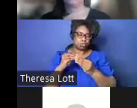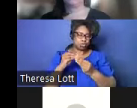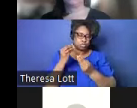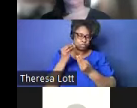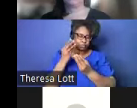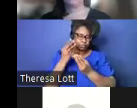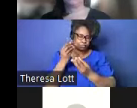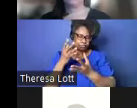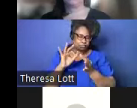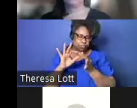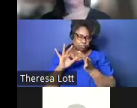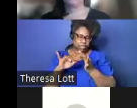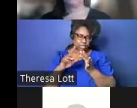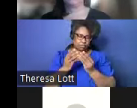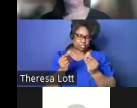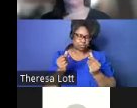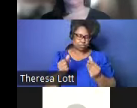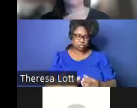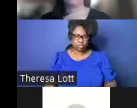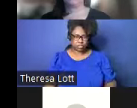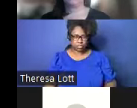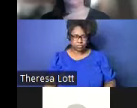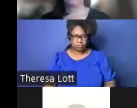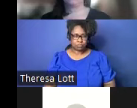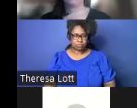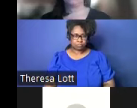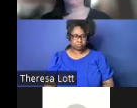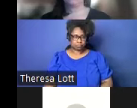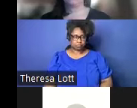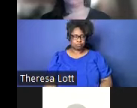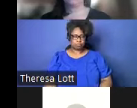solutions. And I'll drop that one in.